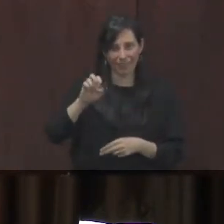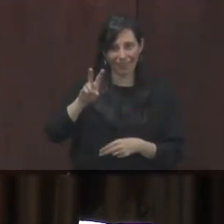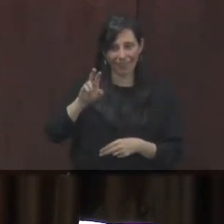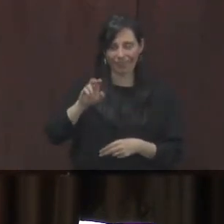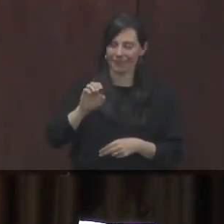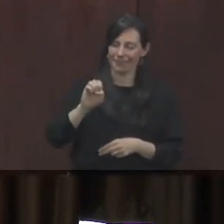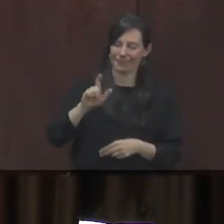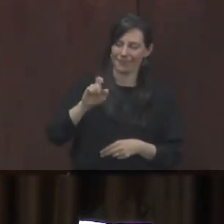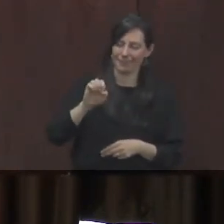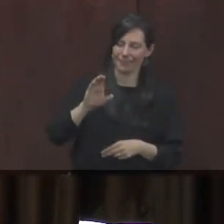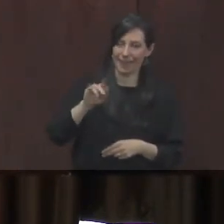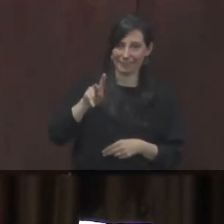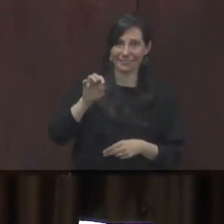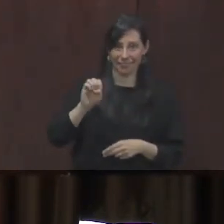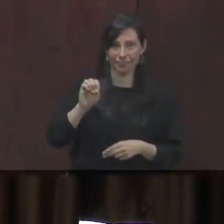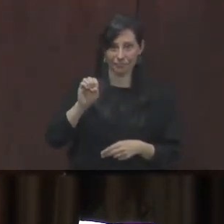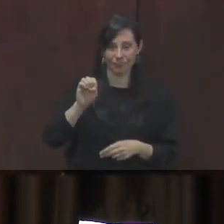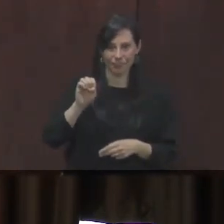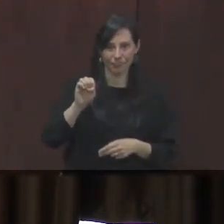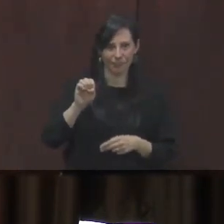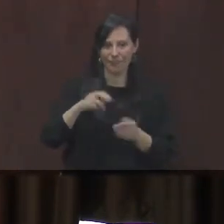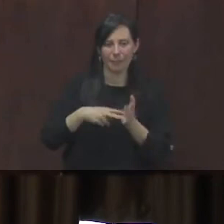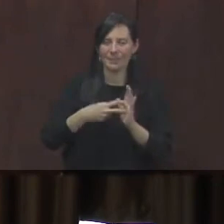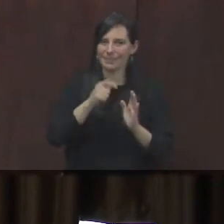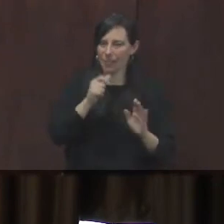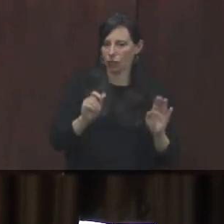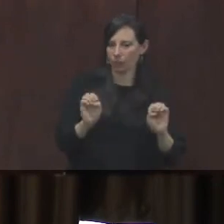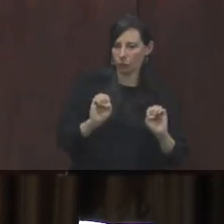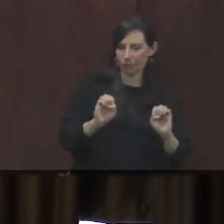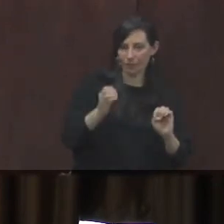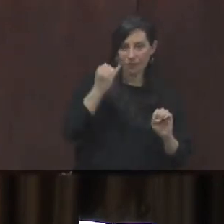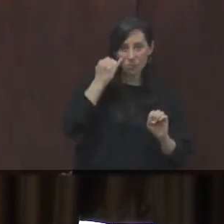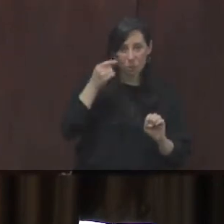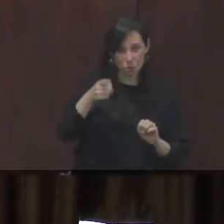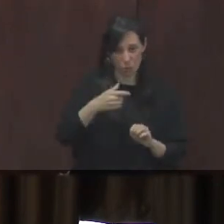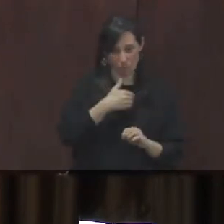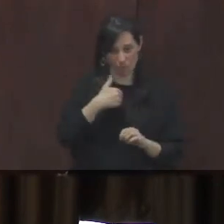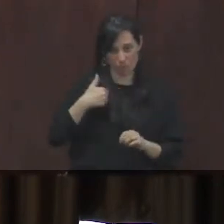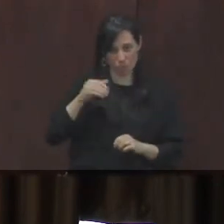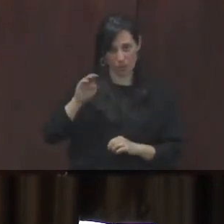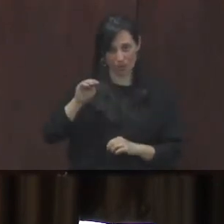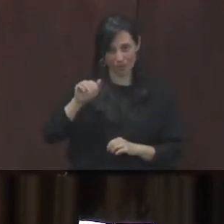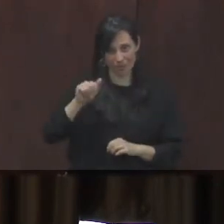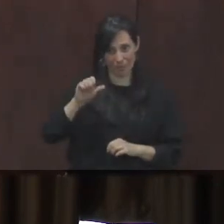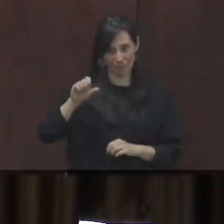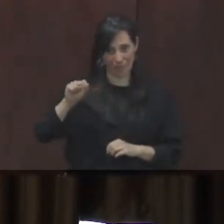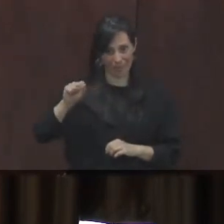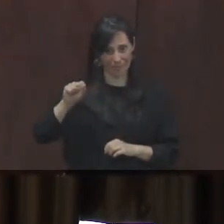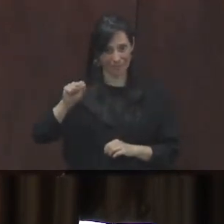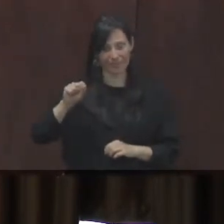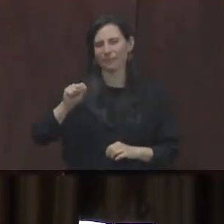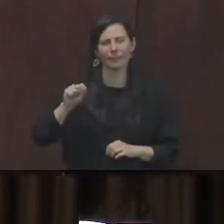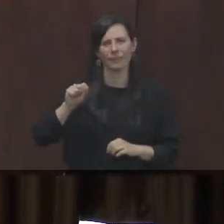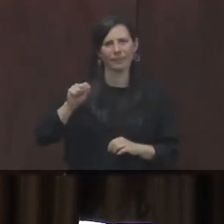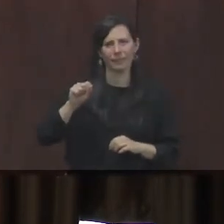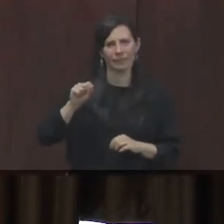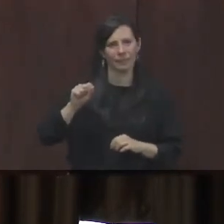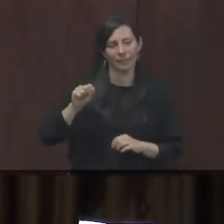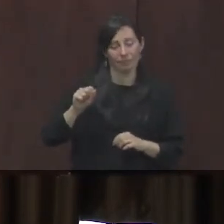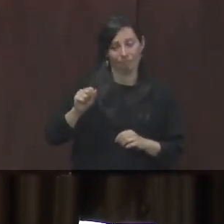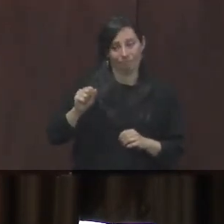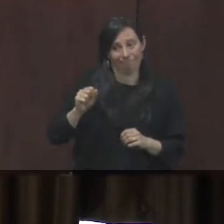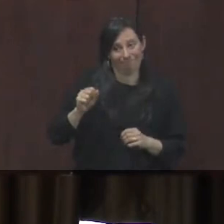But if you had a breast mass and you needed it removed, that would not be considered elective in most people's eyes, but in many ways it was previously.